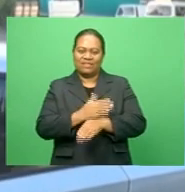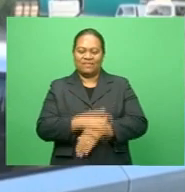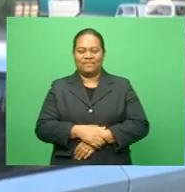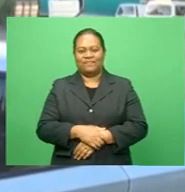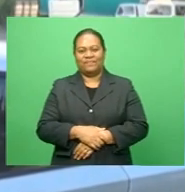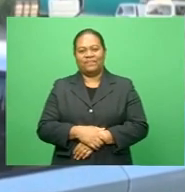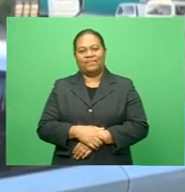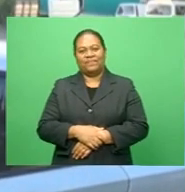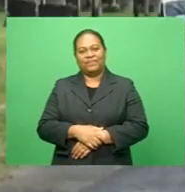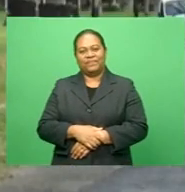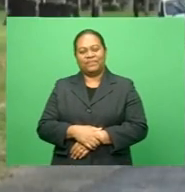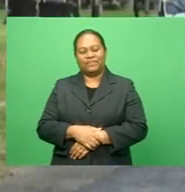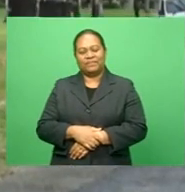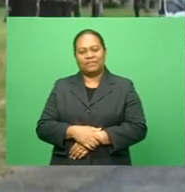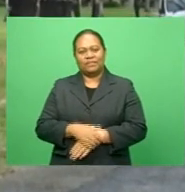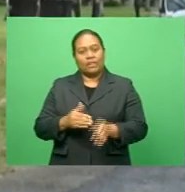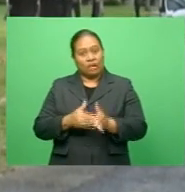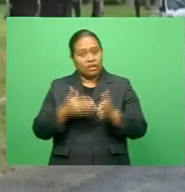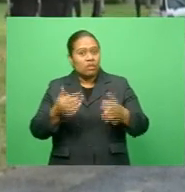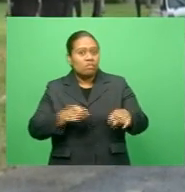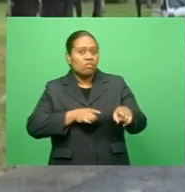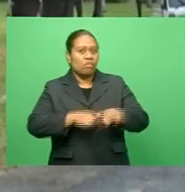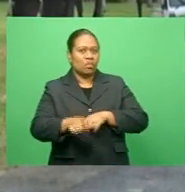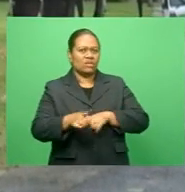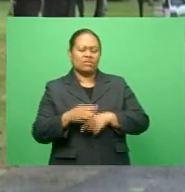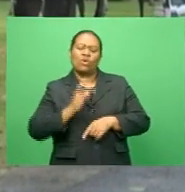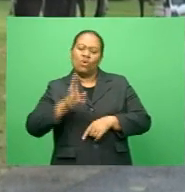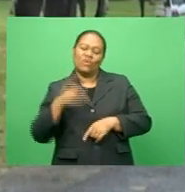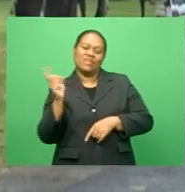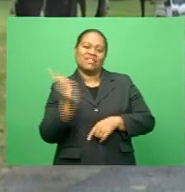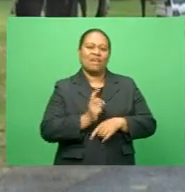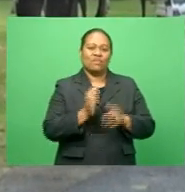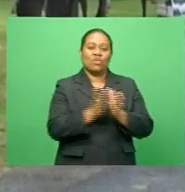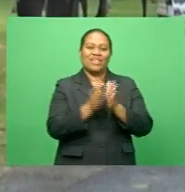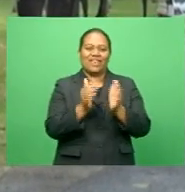that we mostly come during the weekends,